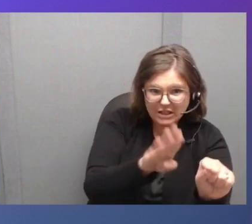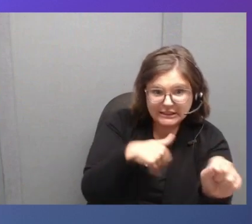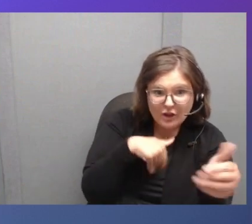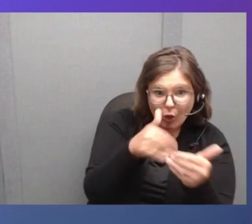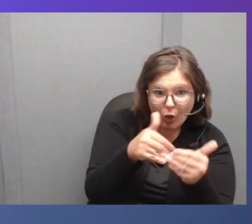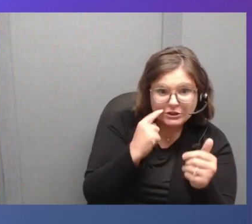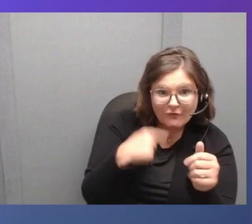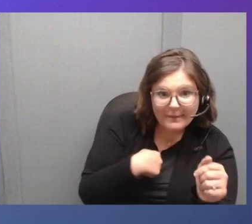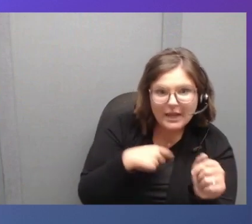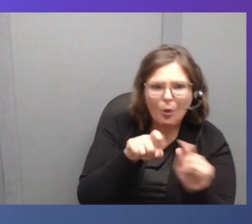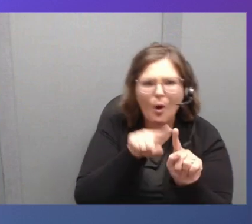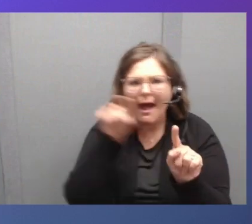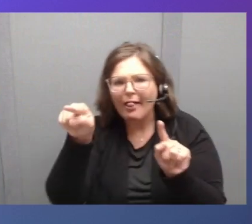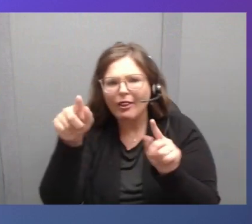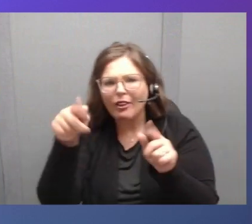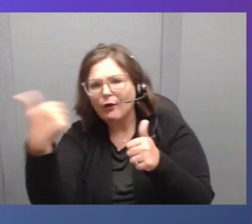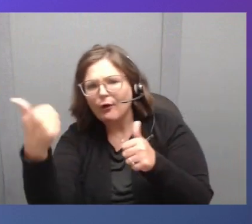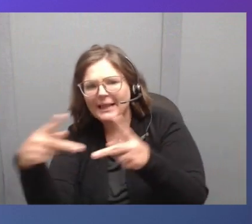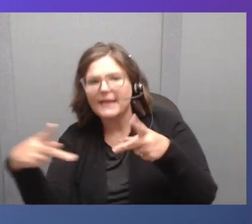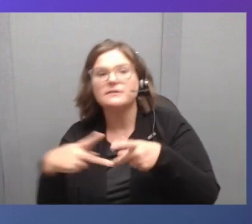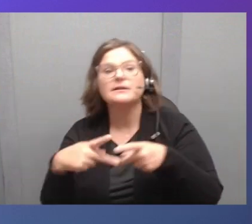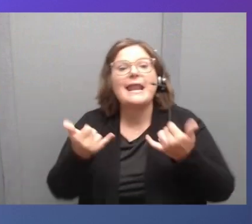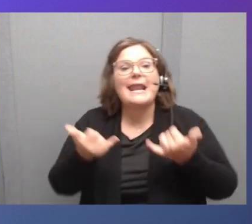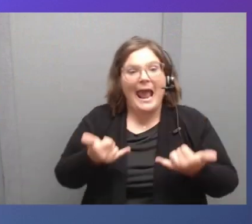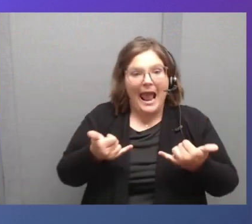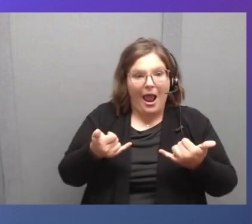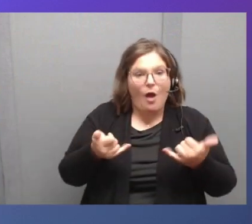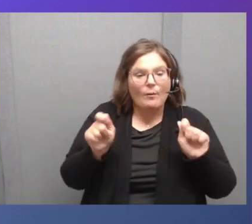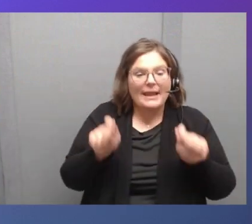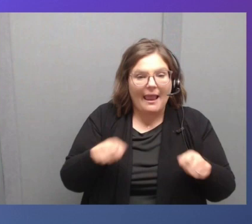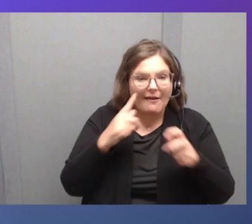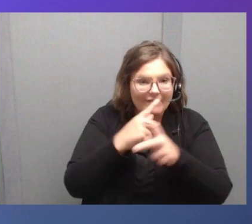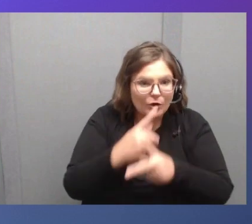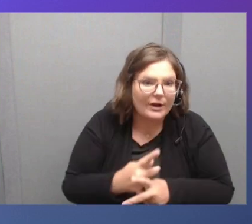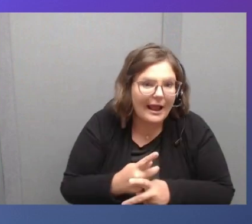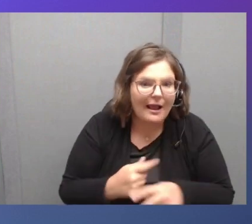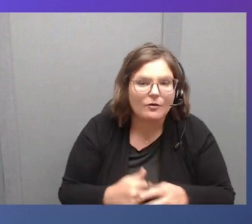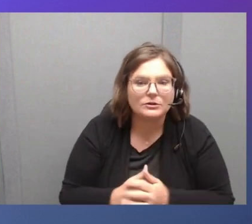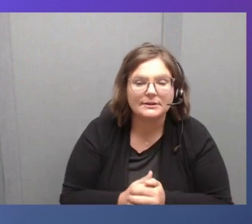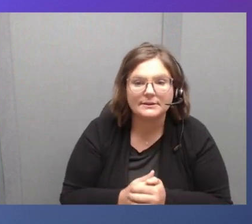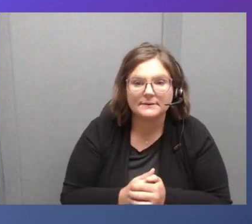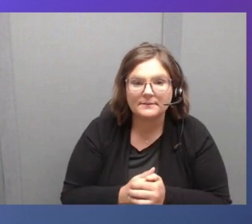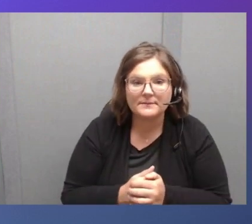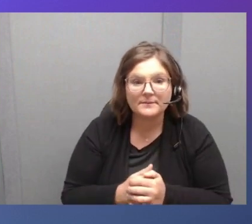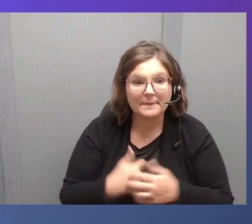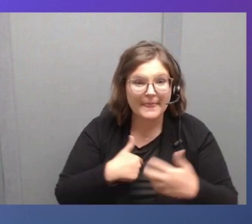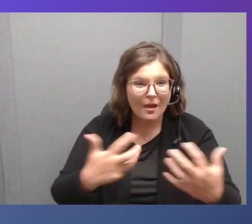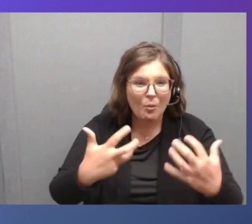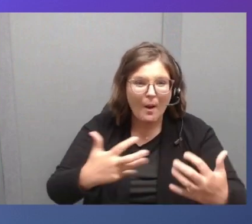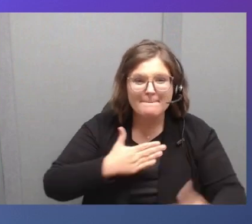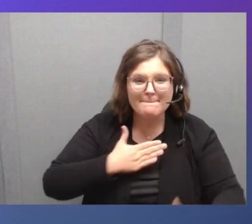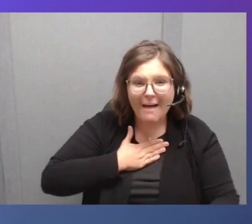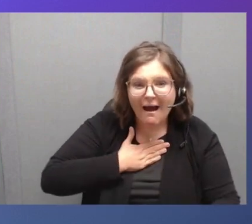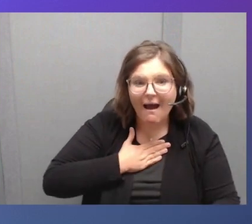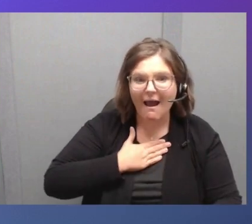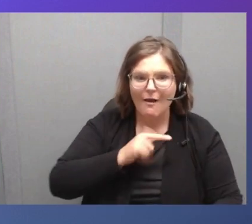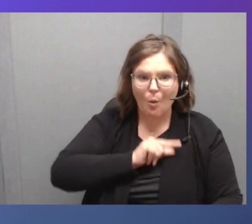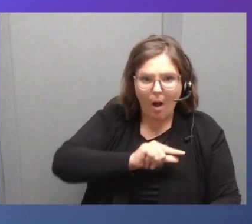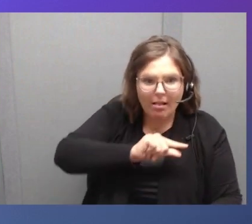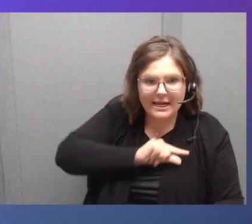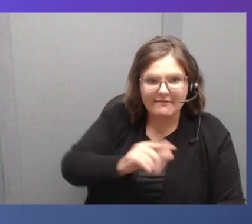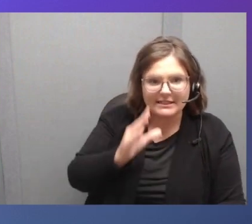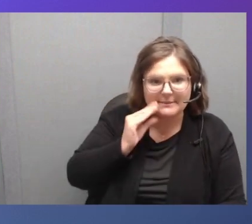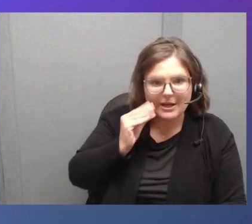do. Also, you can start to think about things like quality of service. Can I elevate my quality of experience to upload those really